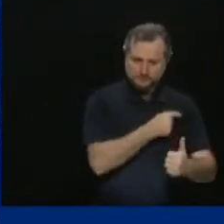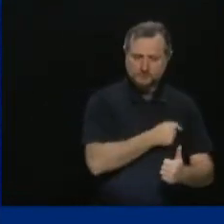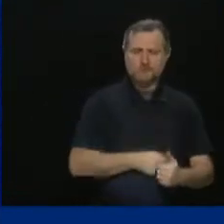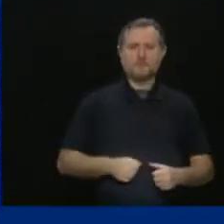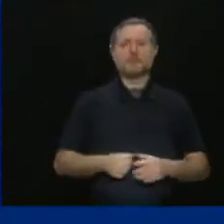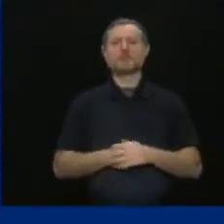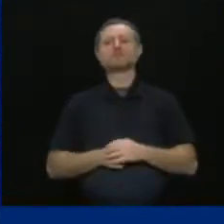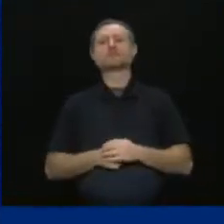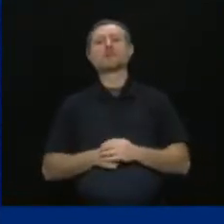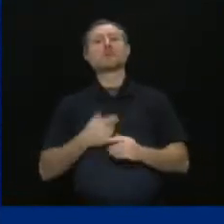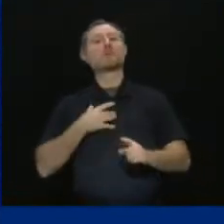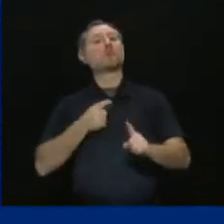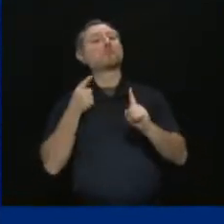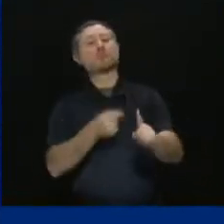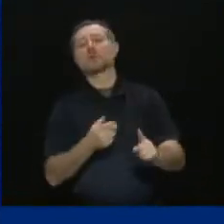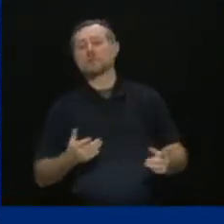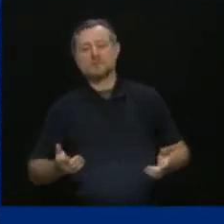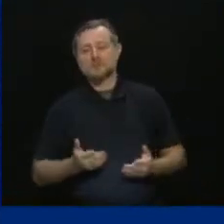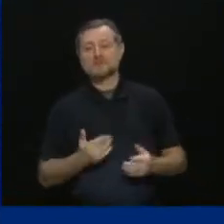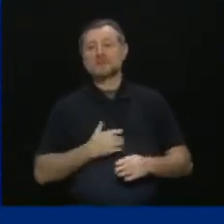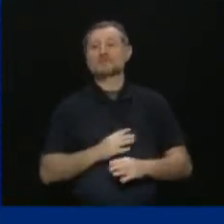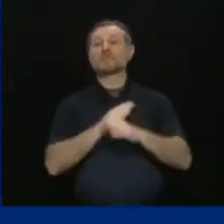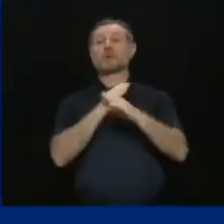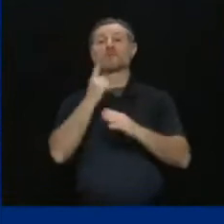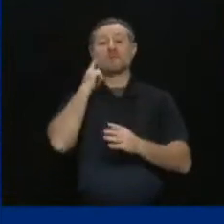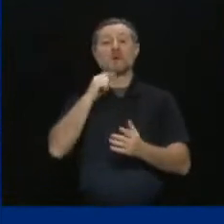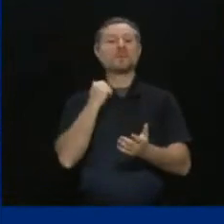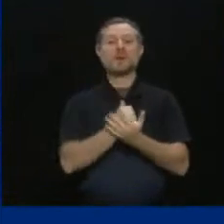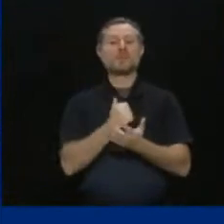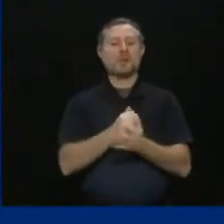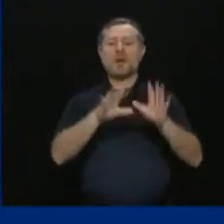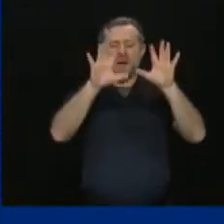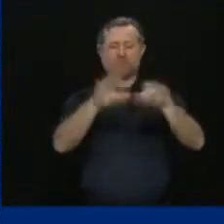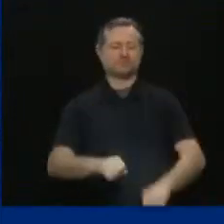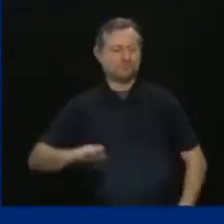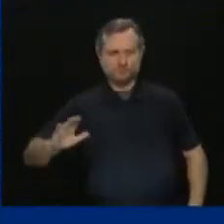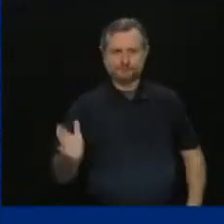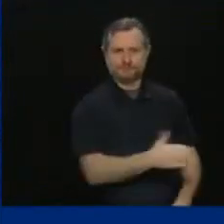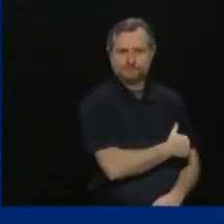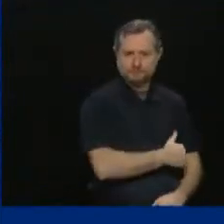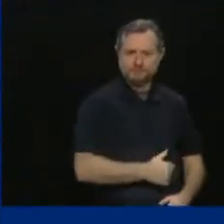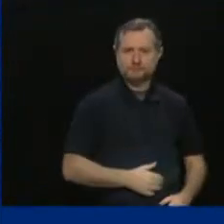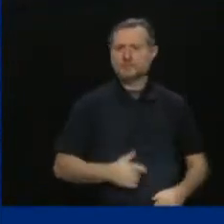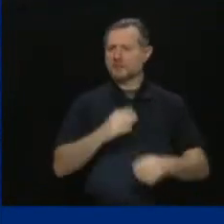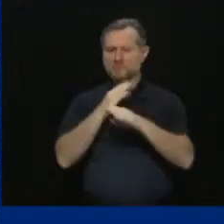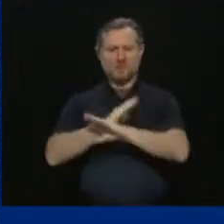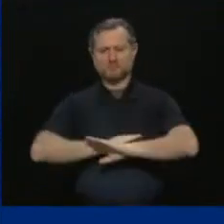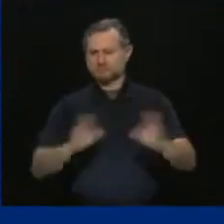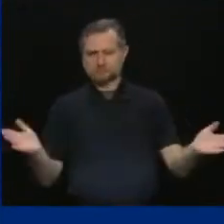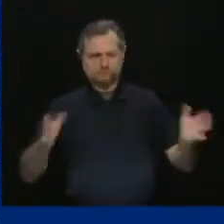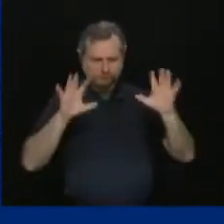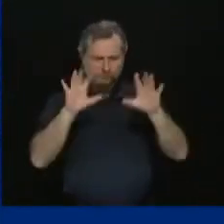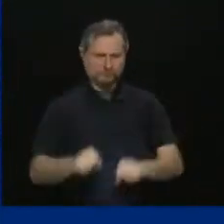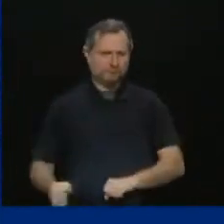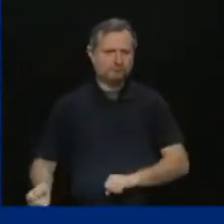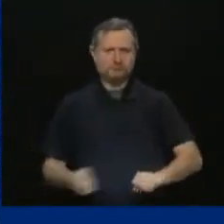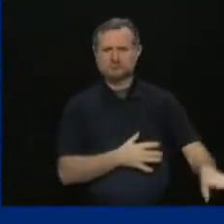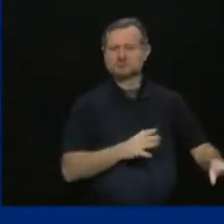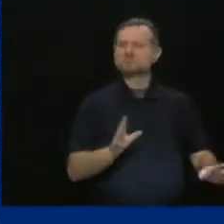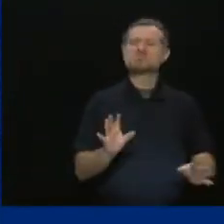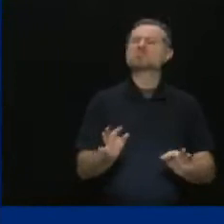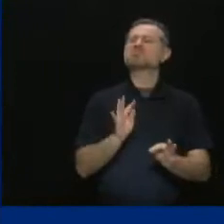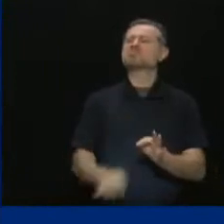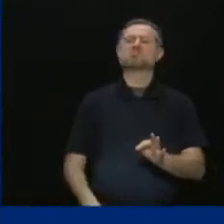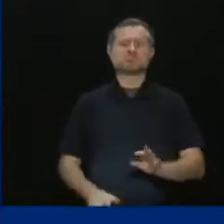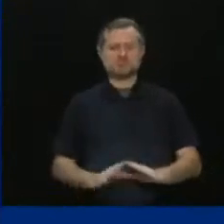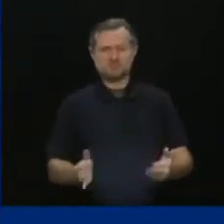just remove barriers to treatment. It's really simple. It's really simple. Barriers to treatment. And first of all, I also approach